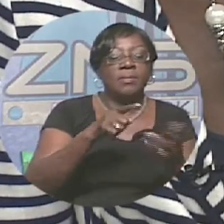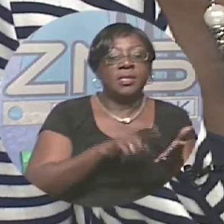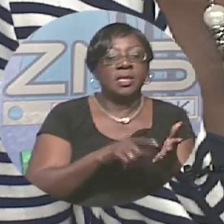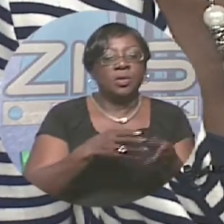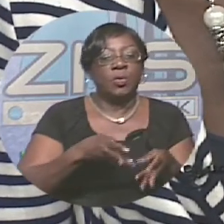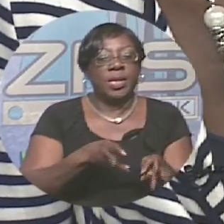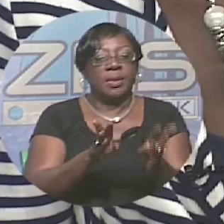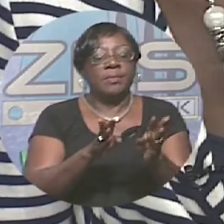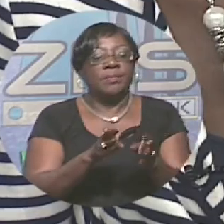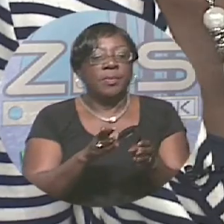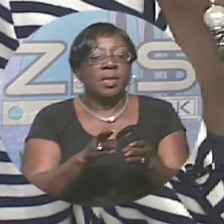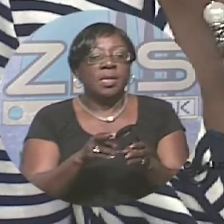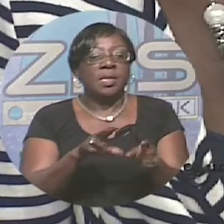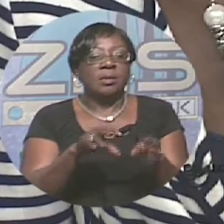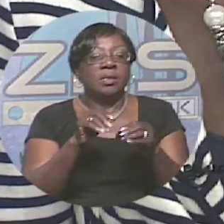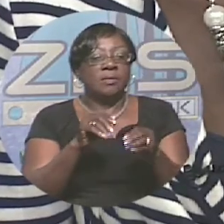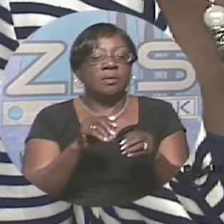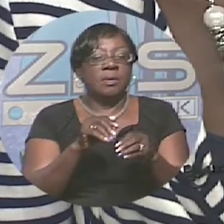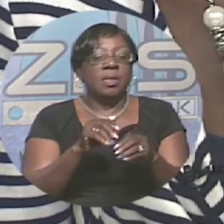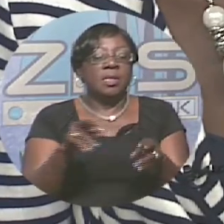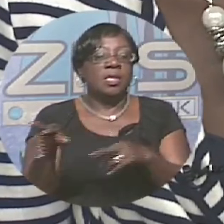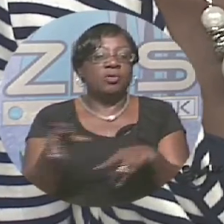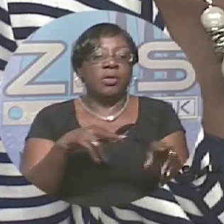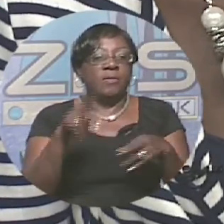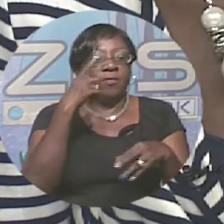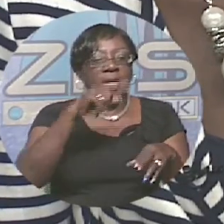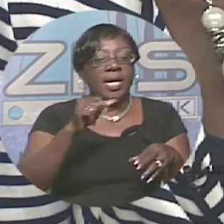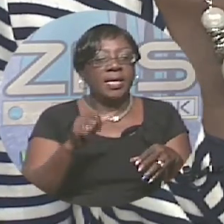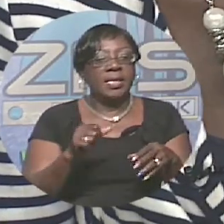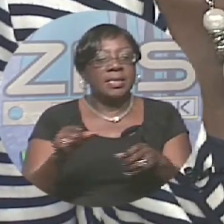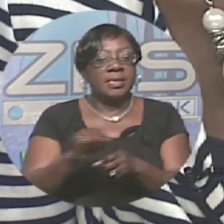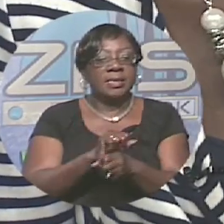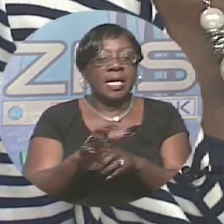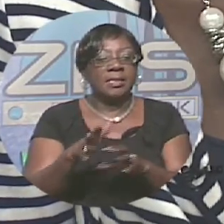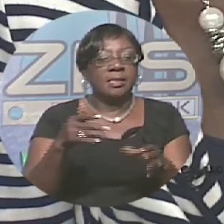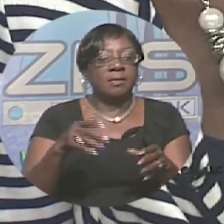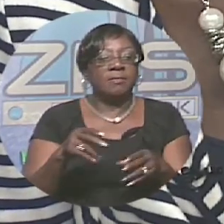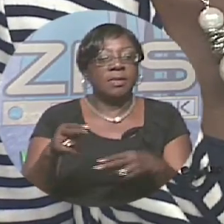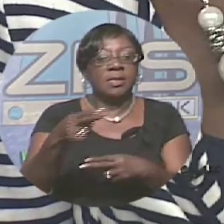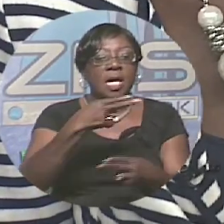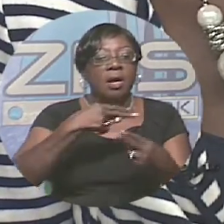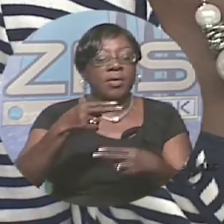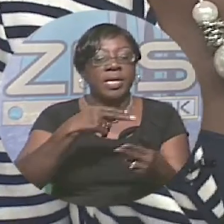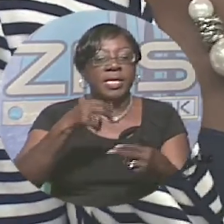that the National Telephone Company is ready for any potential disaster this hurricane season.